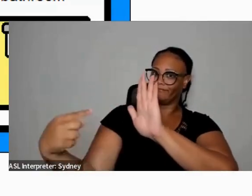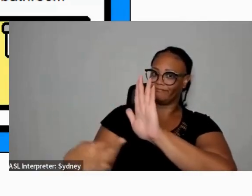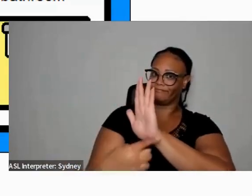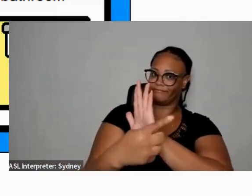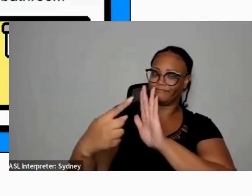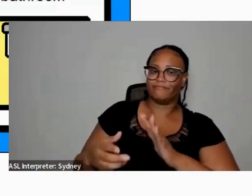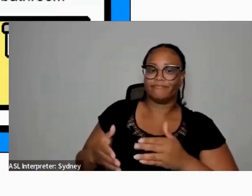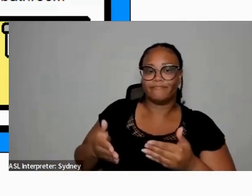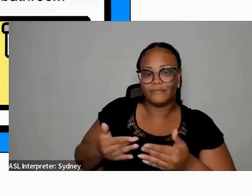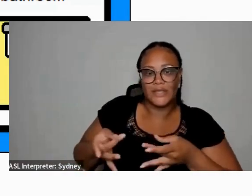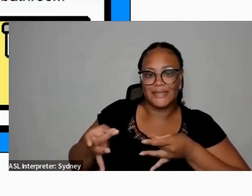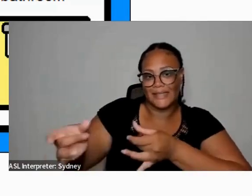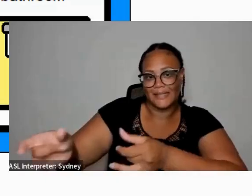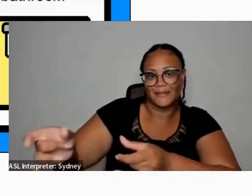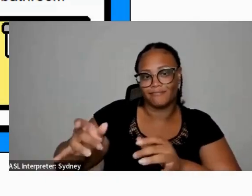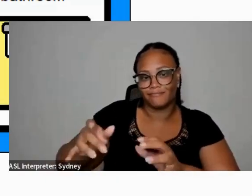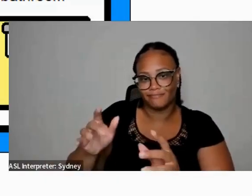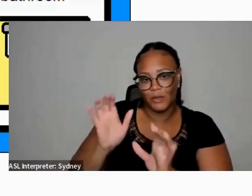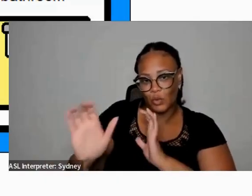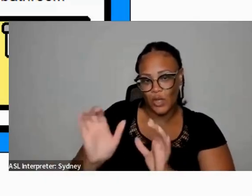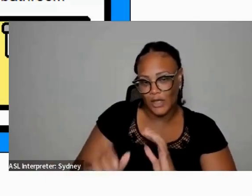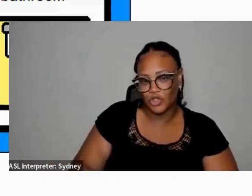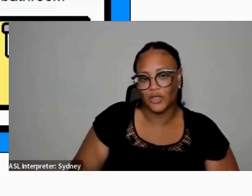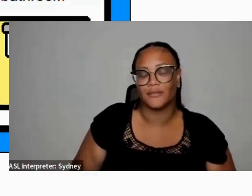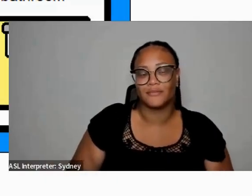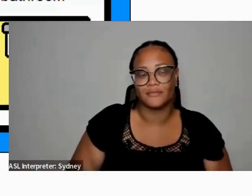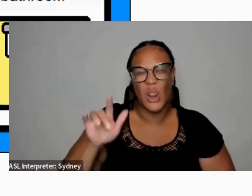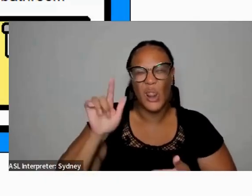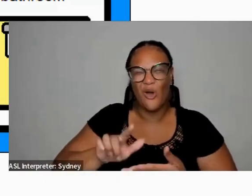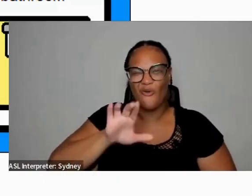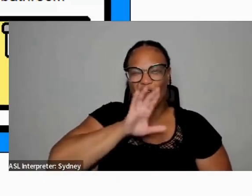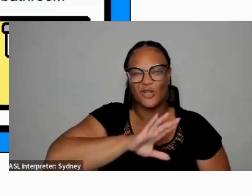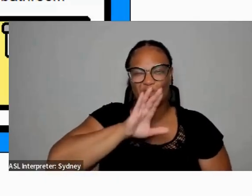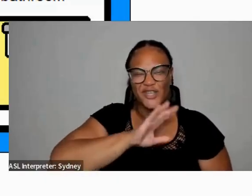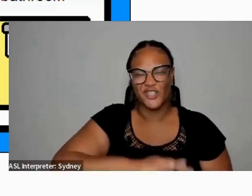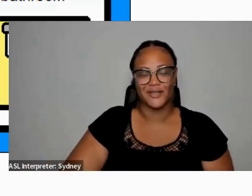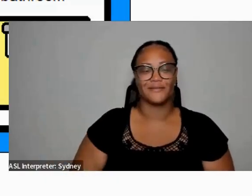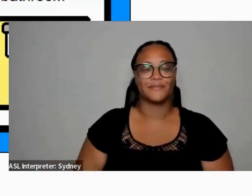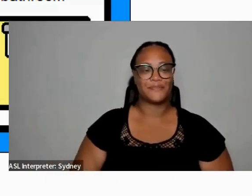accessible for that easier, low frustration communication for your